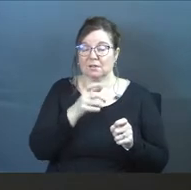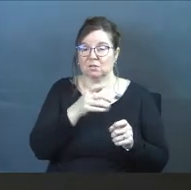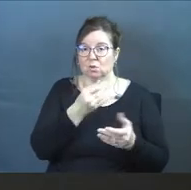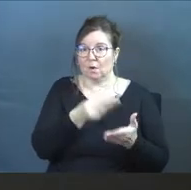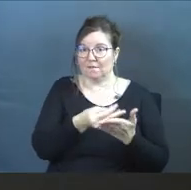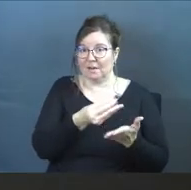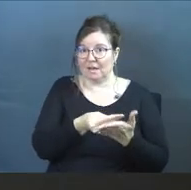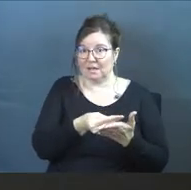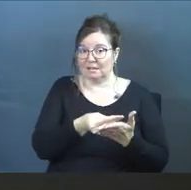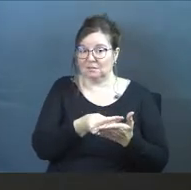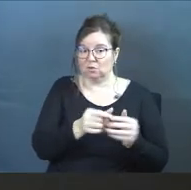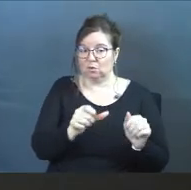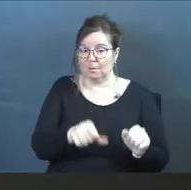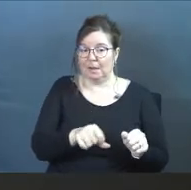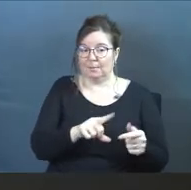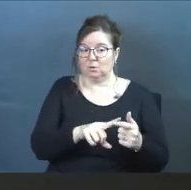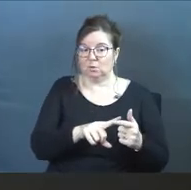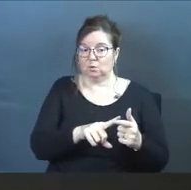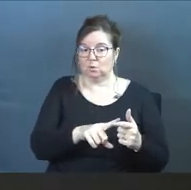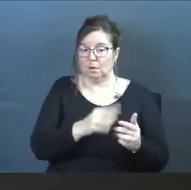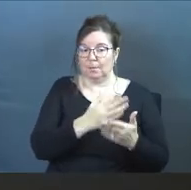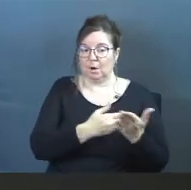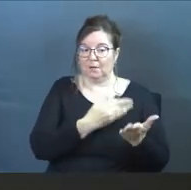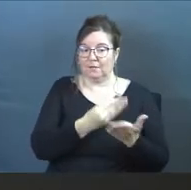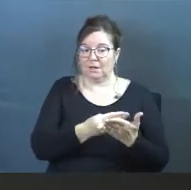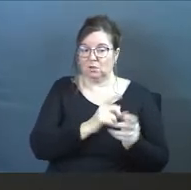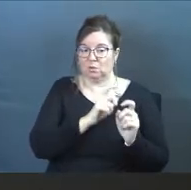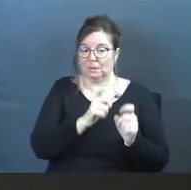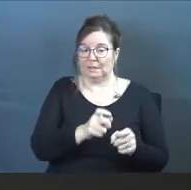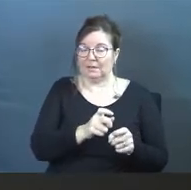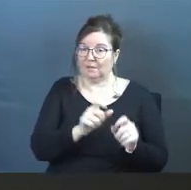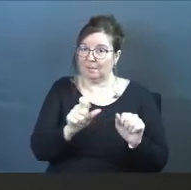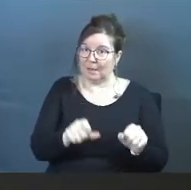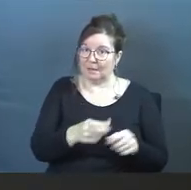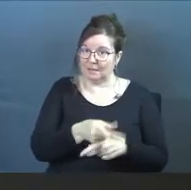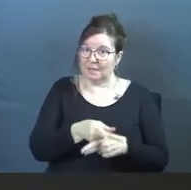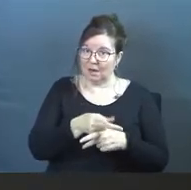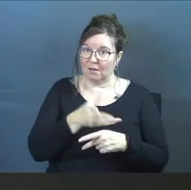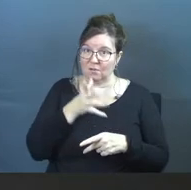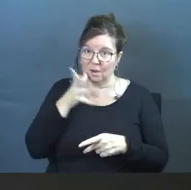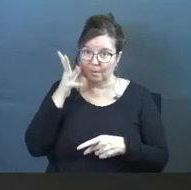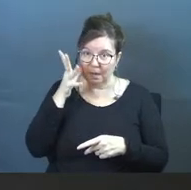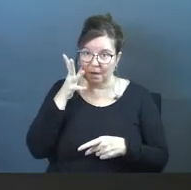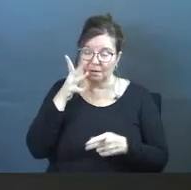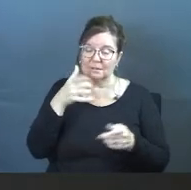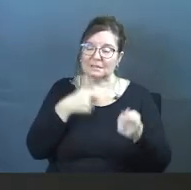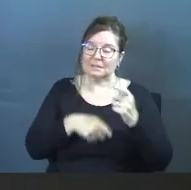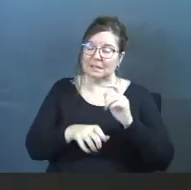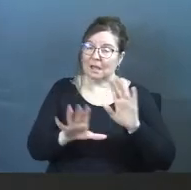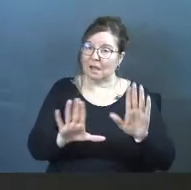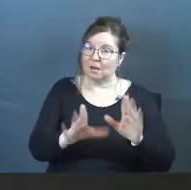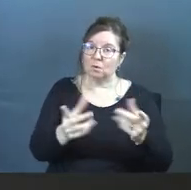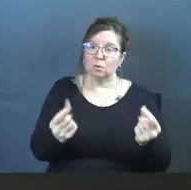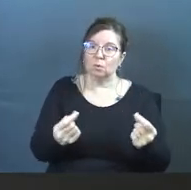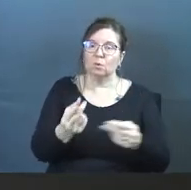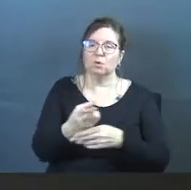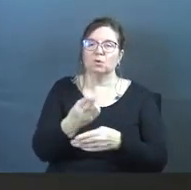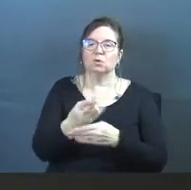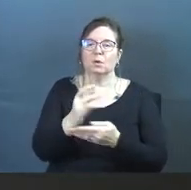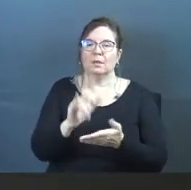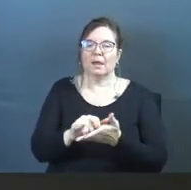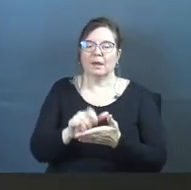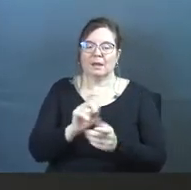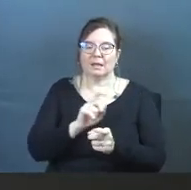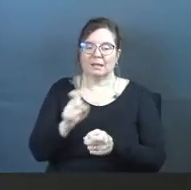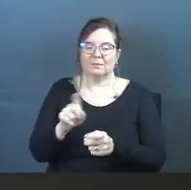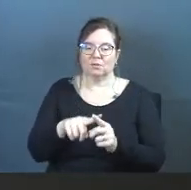finances to be able to, part of your finances to give and be able to take care of your parents, instead, you can use that